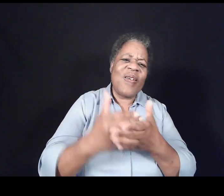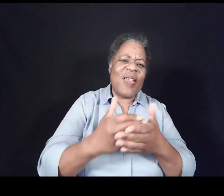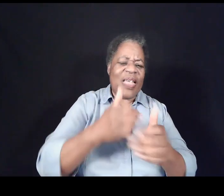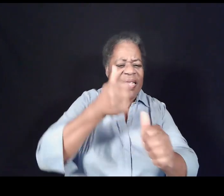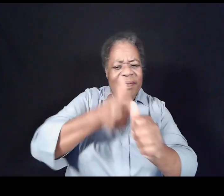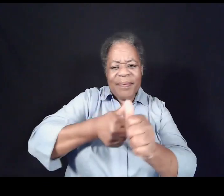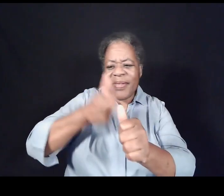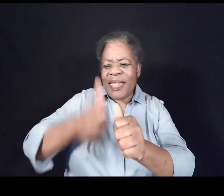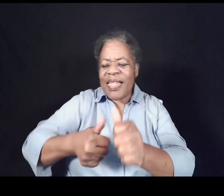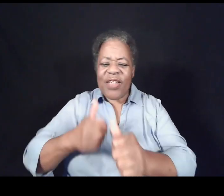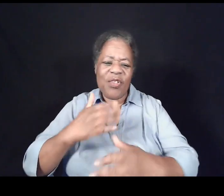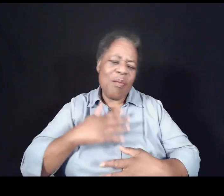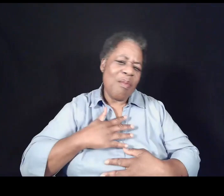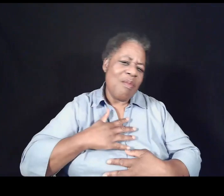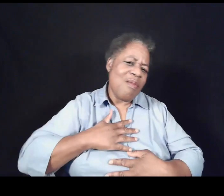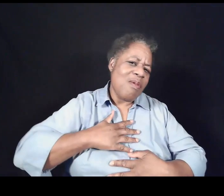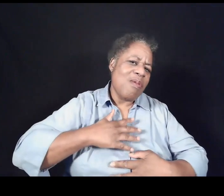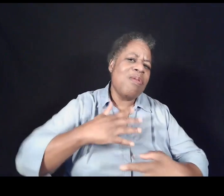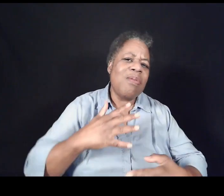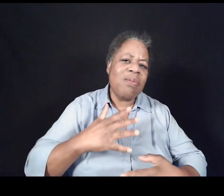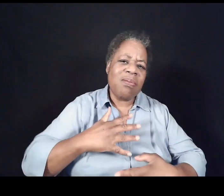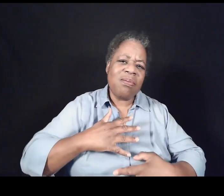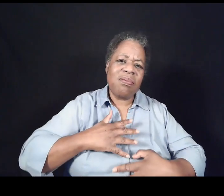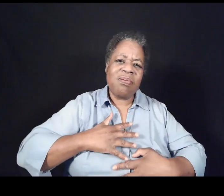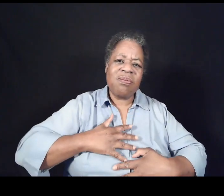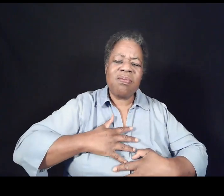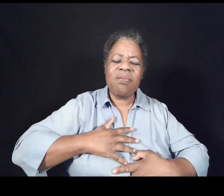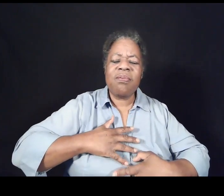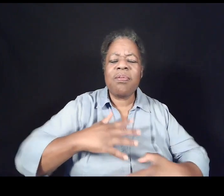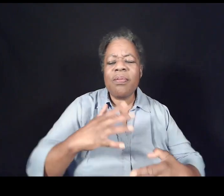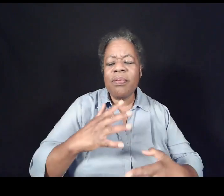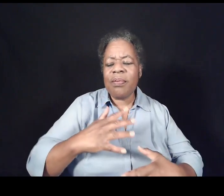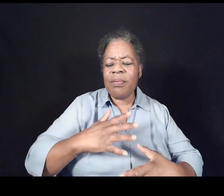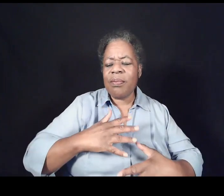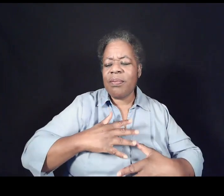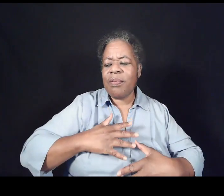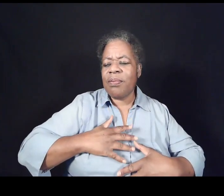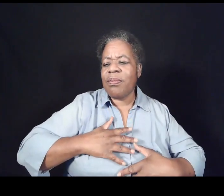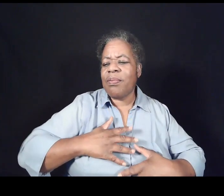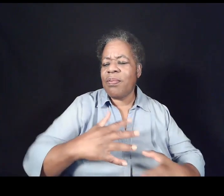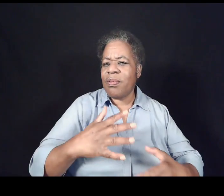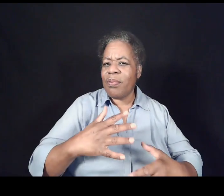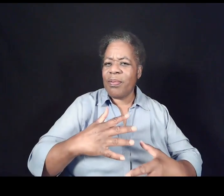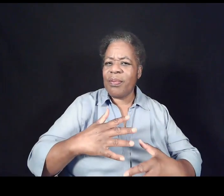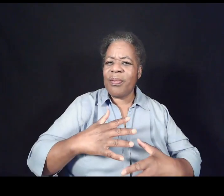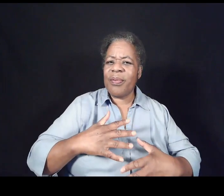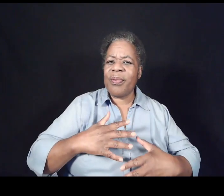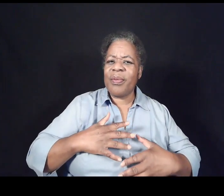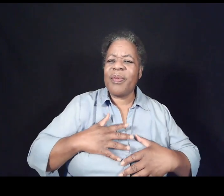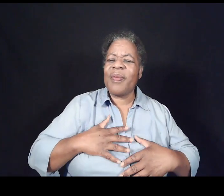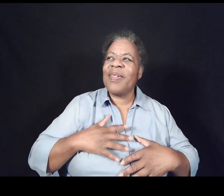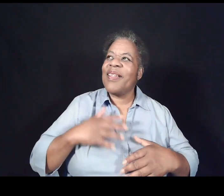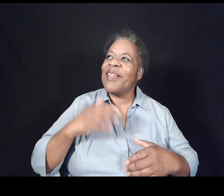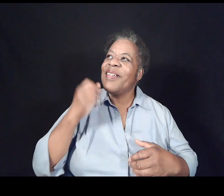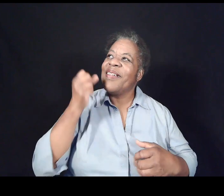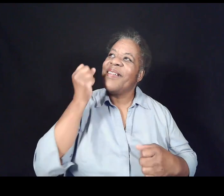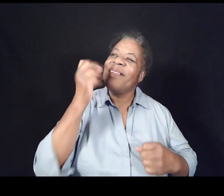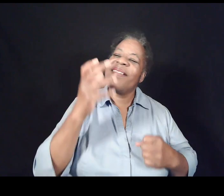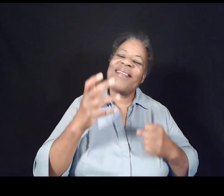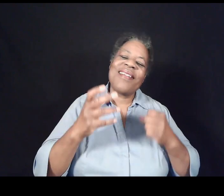with every breath that I am able, oh, I will